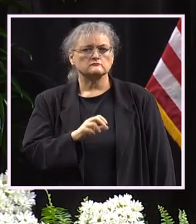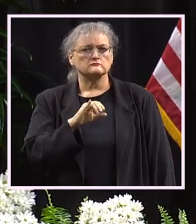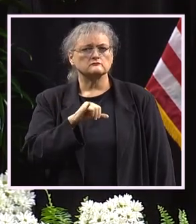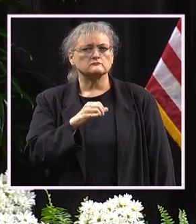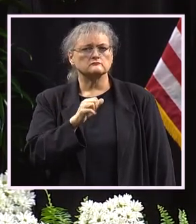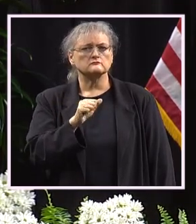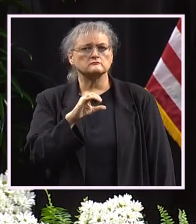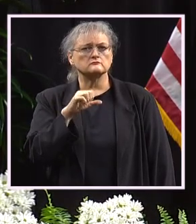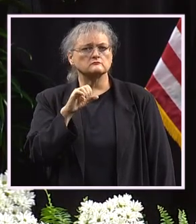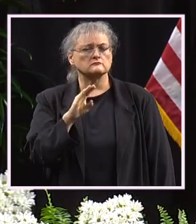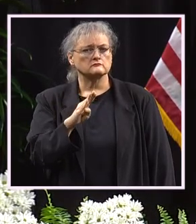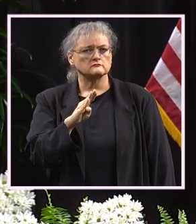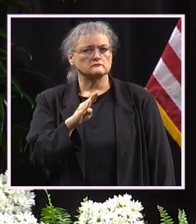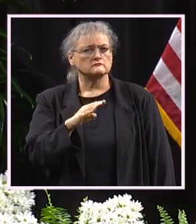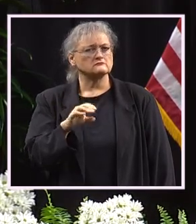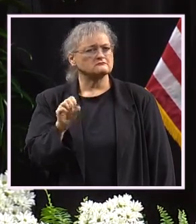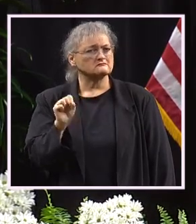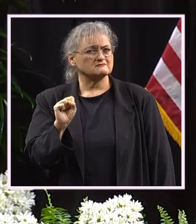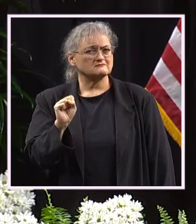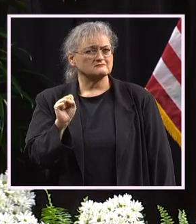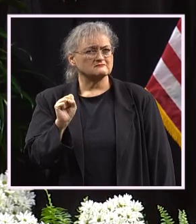Jacob James Zavala.